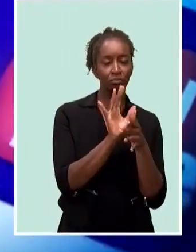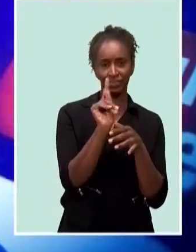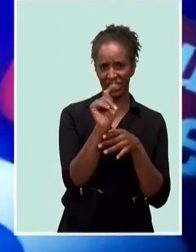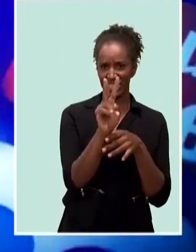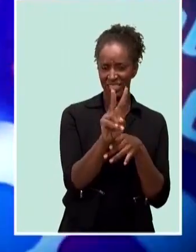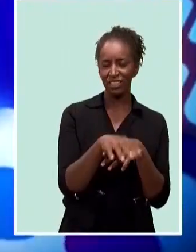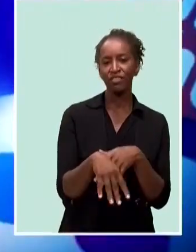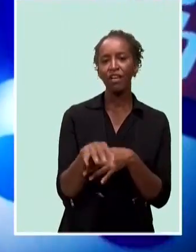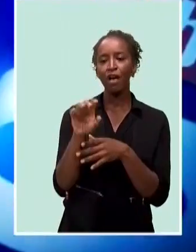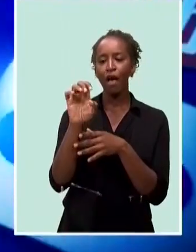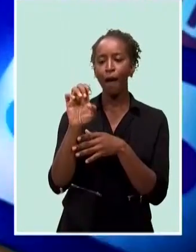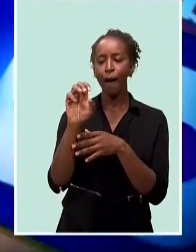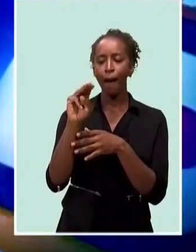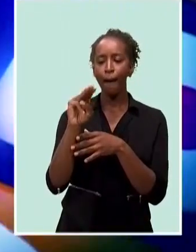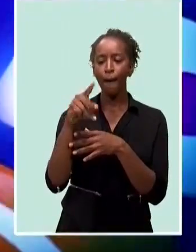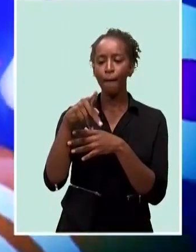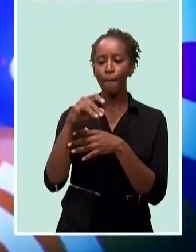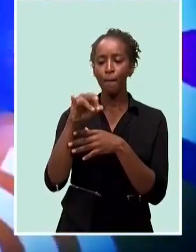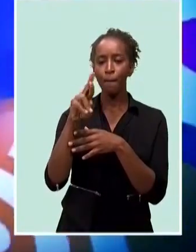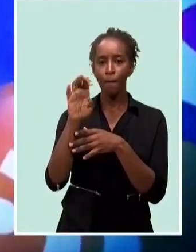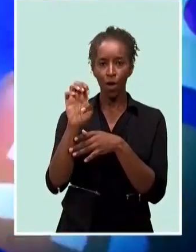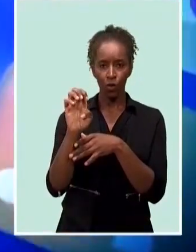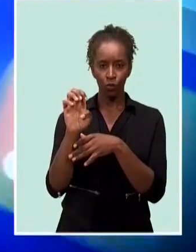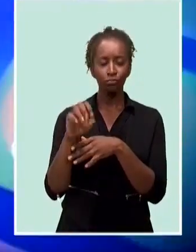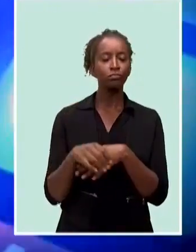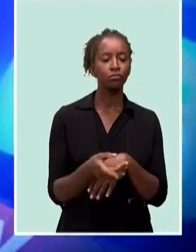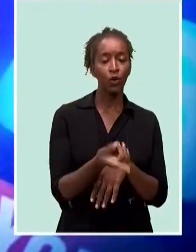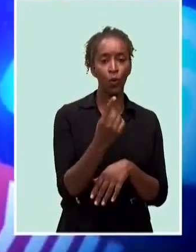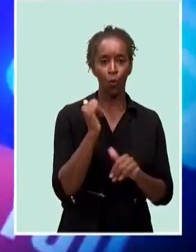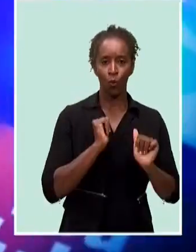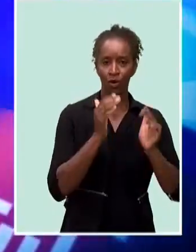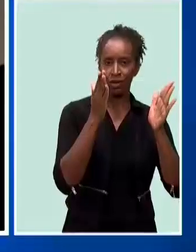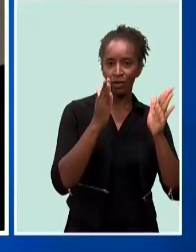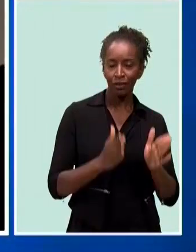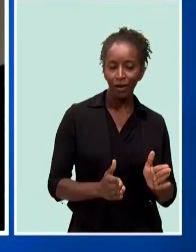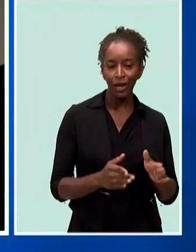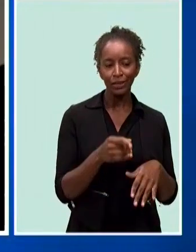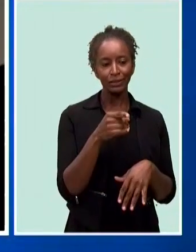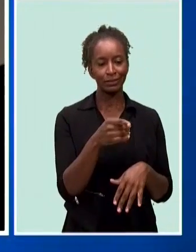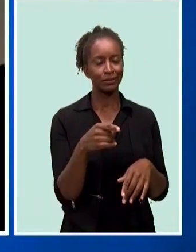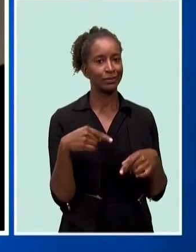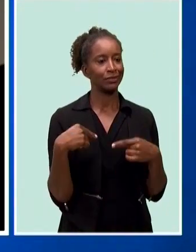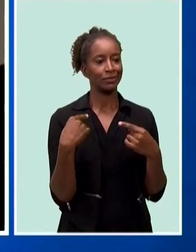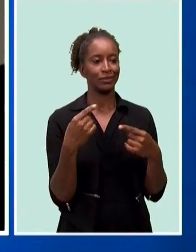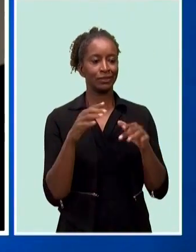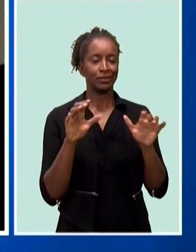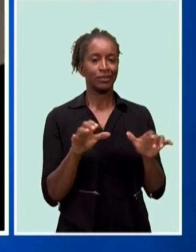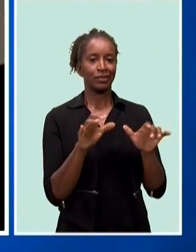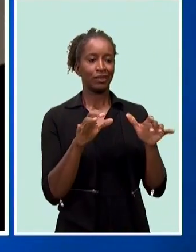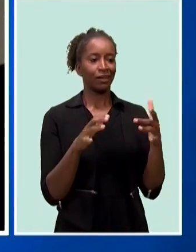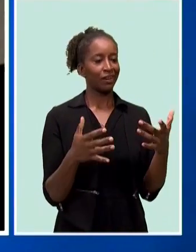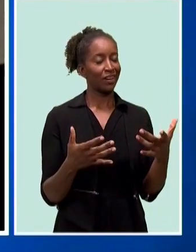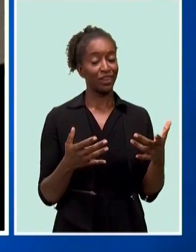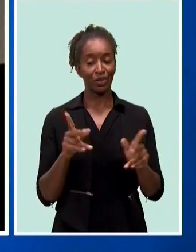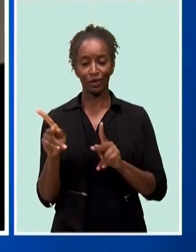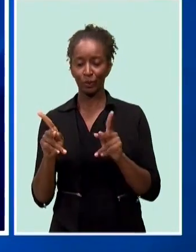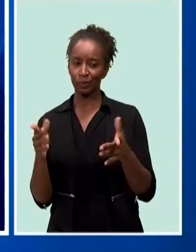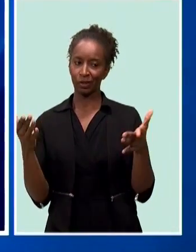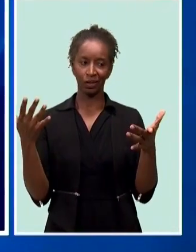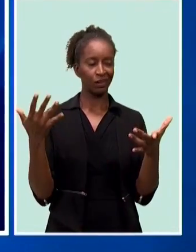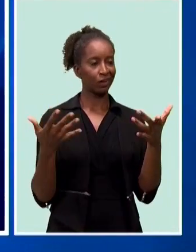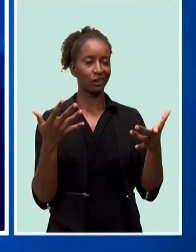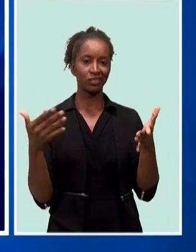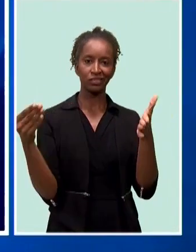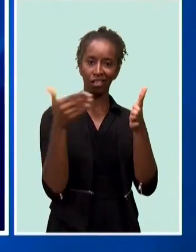about the controversial case surrounding one of the lead actors, Jussie Smollett. Well, Smollett was arrested recently on charges that he faked